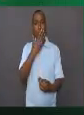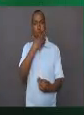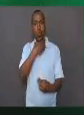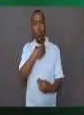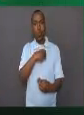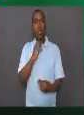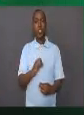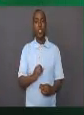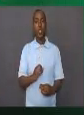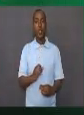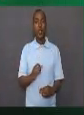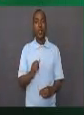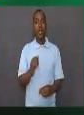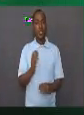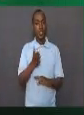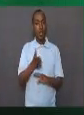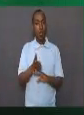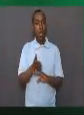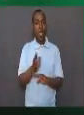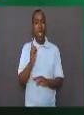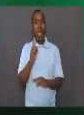temperatures that range from